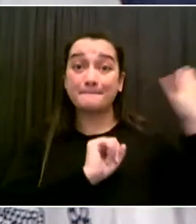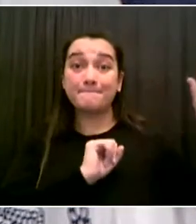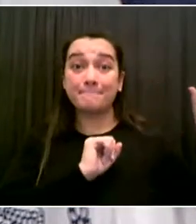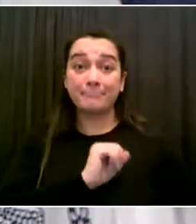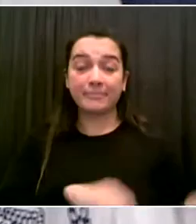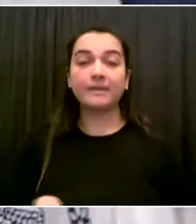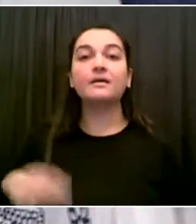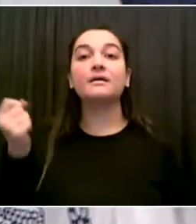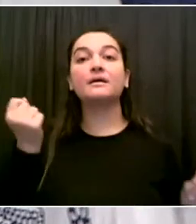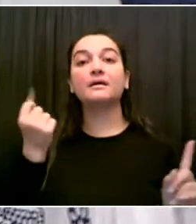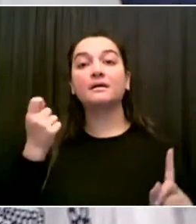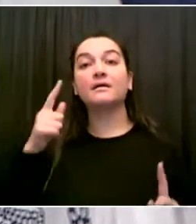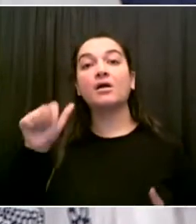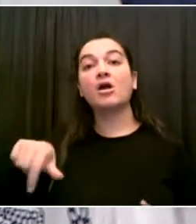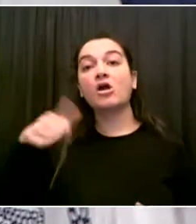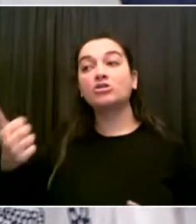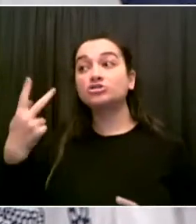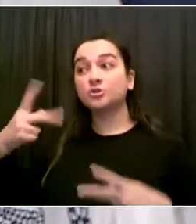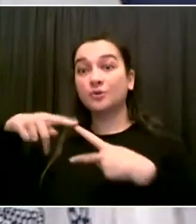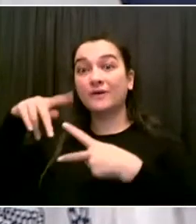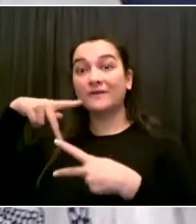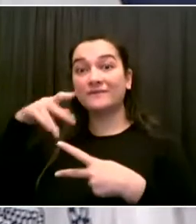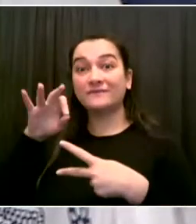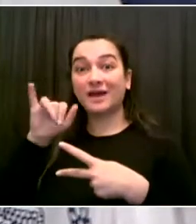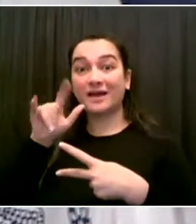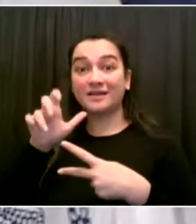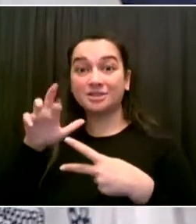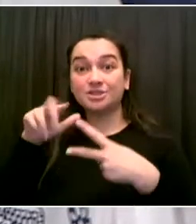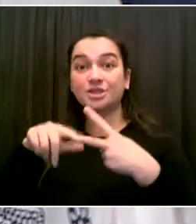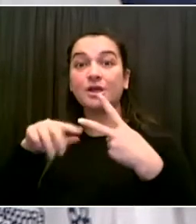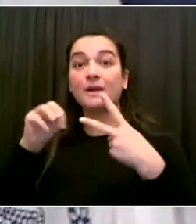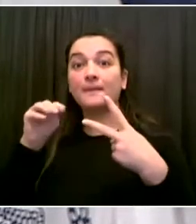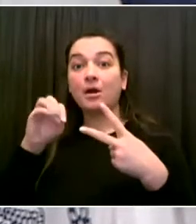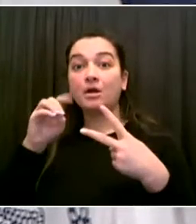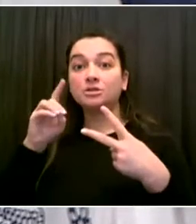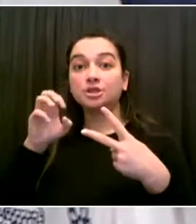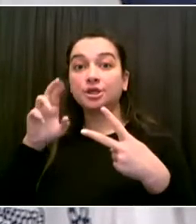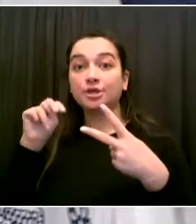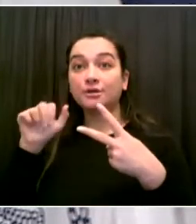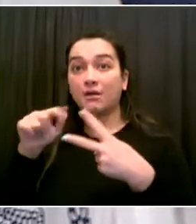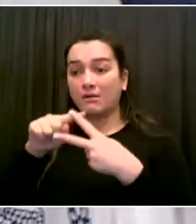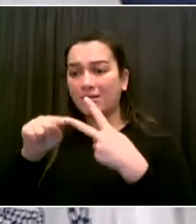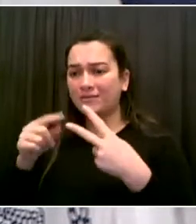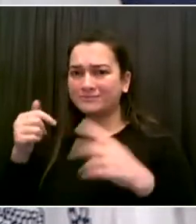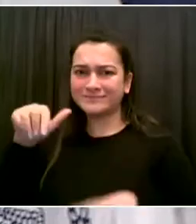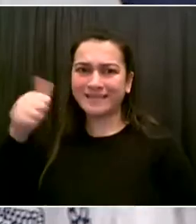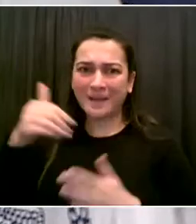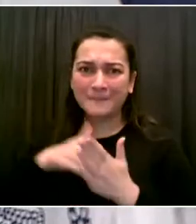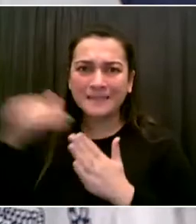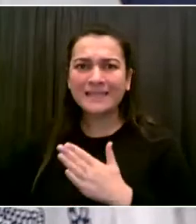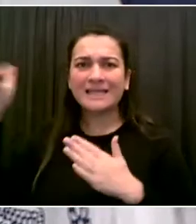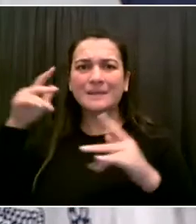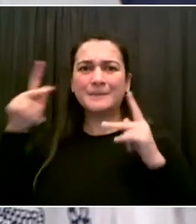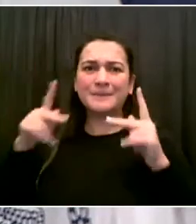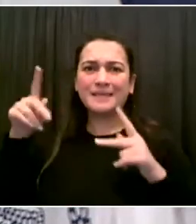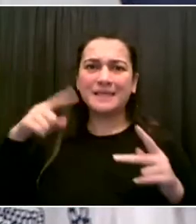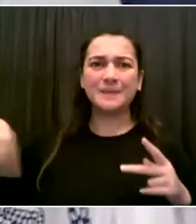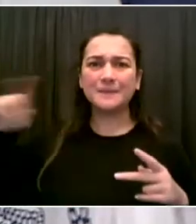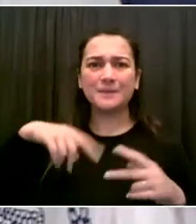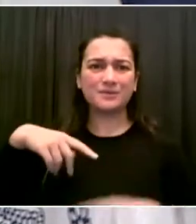millions of people have gotten the Pfizer vaccination. We are not seeing any significant problems. I would say to people, go out there and get